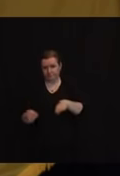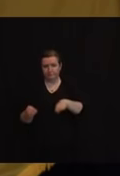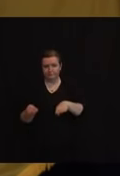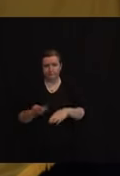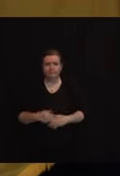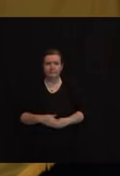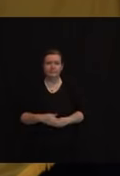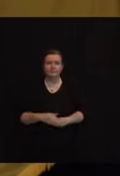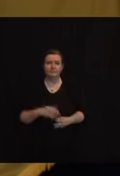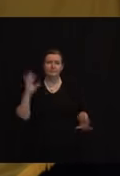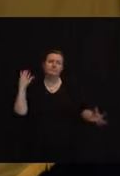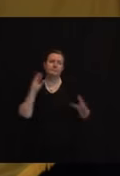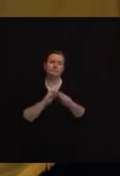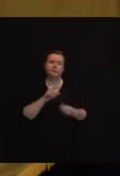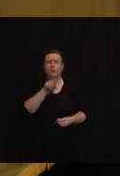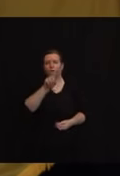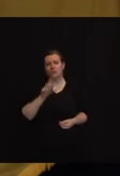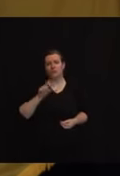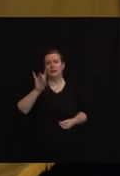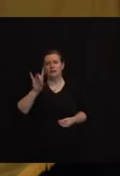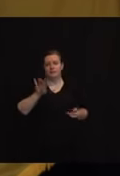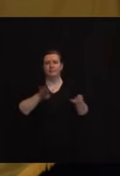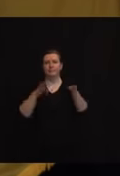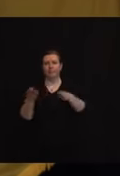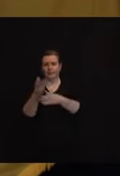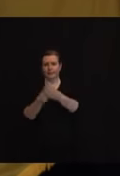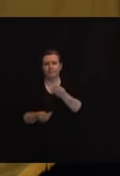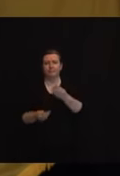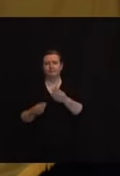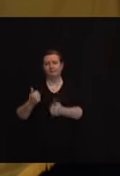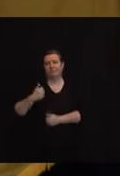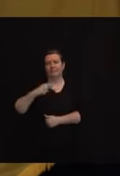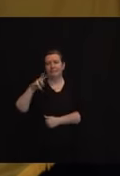108 deaths of our veterans.